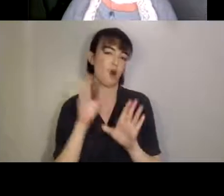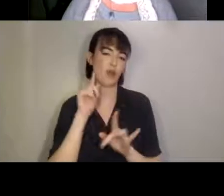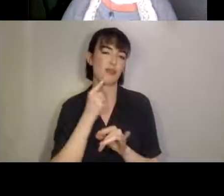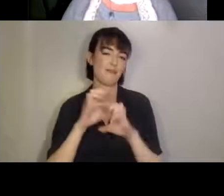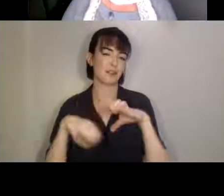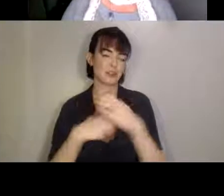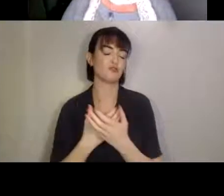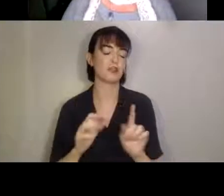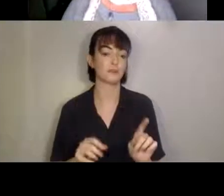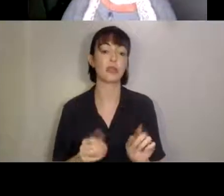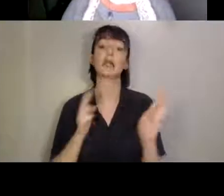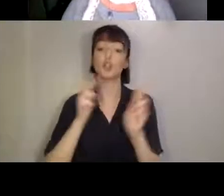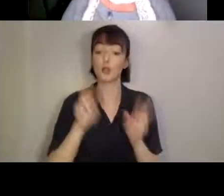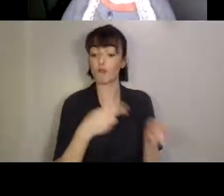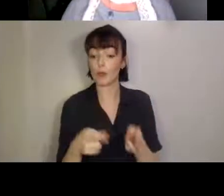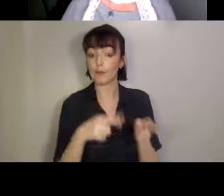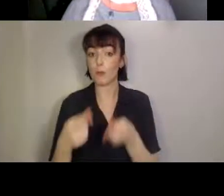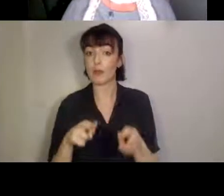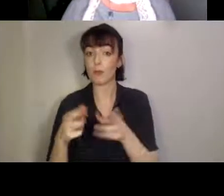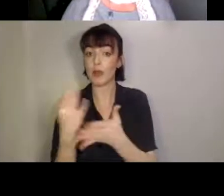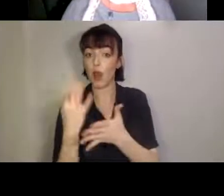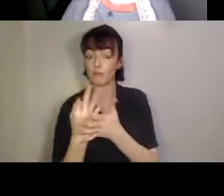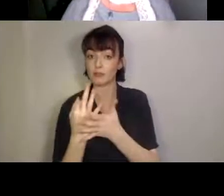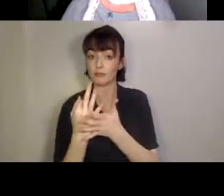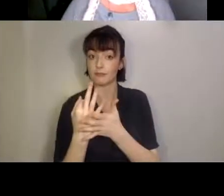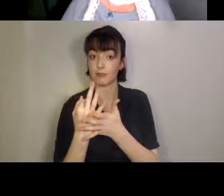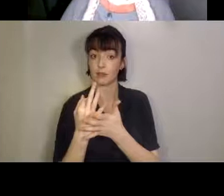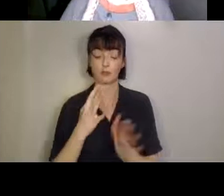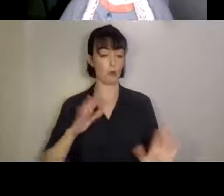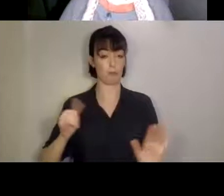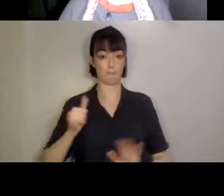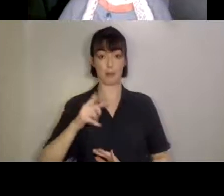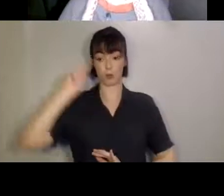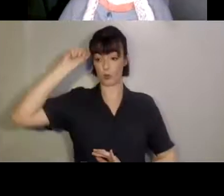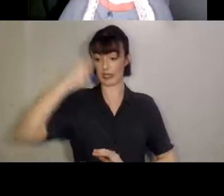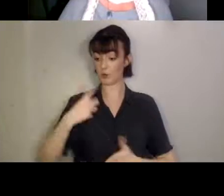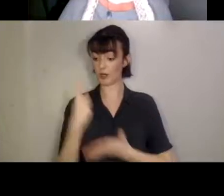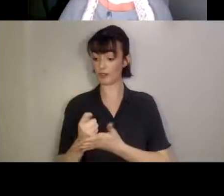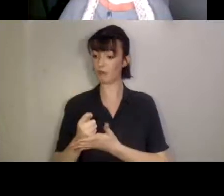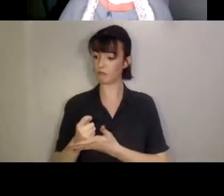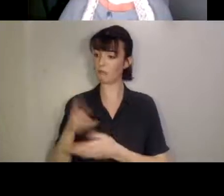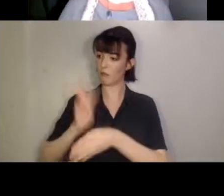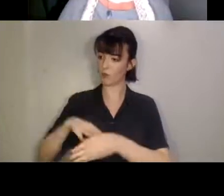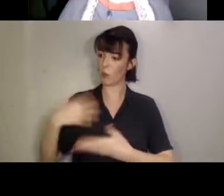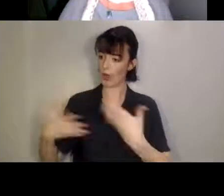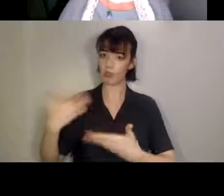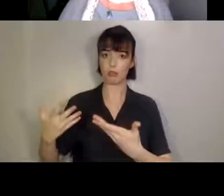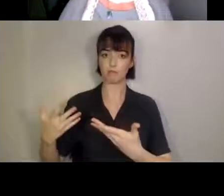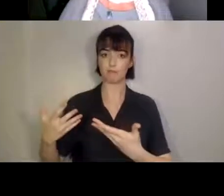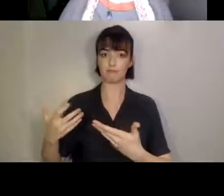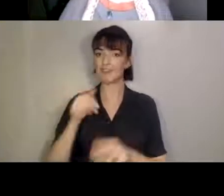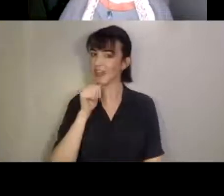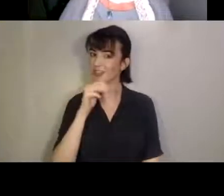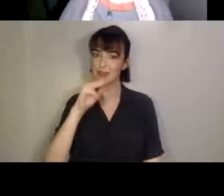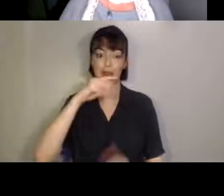should be repeated regularly. So just because we see that a child is doing quite well at a certain stage in their development doesn't mean that